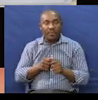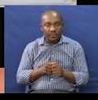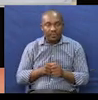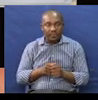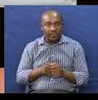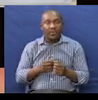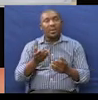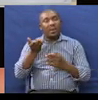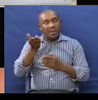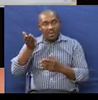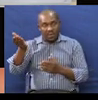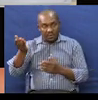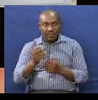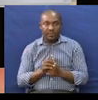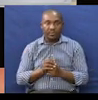among others.